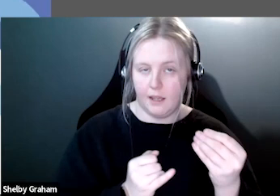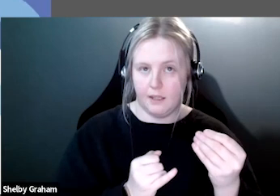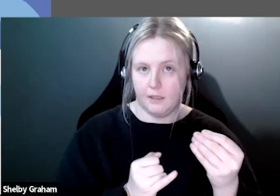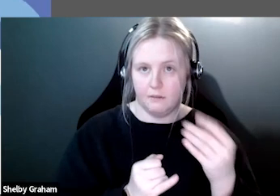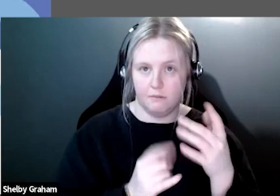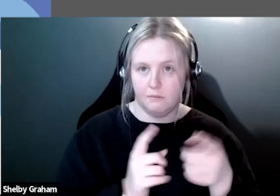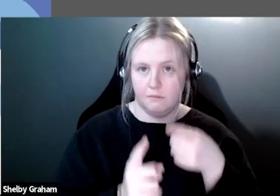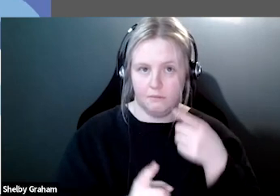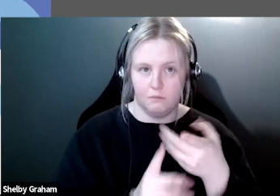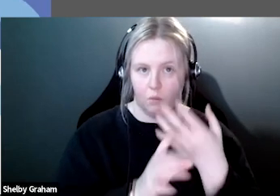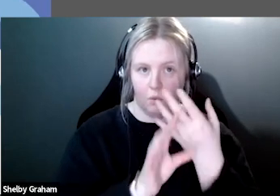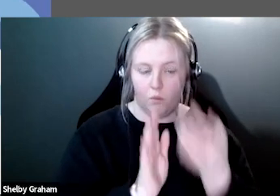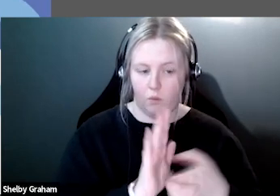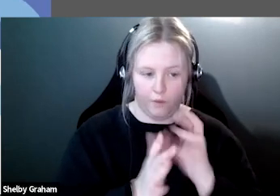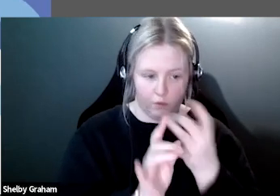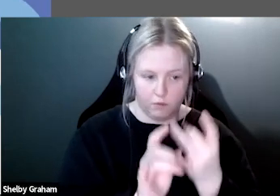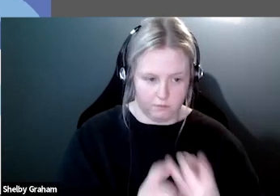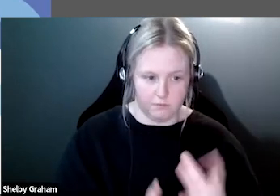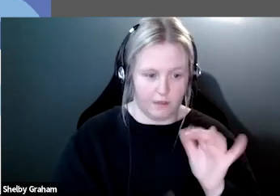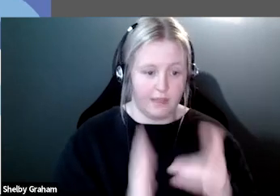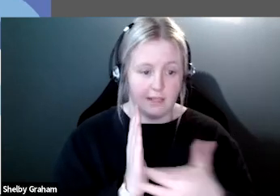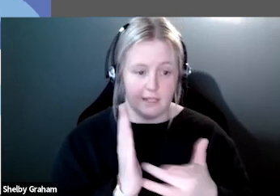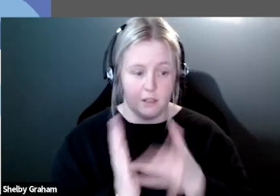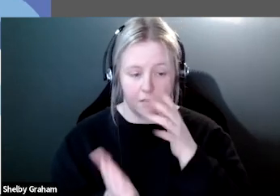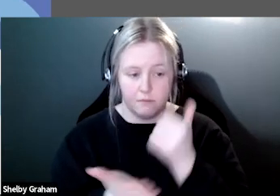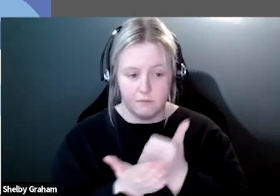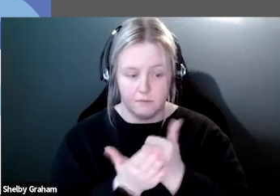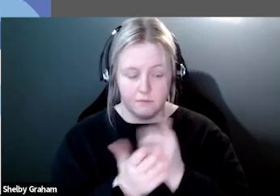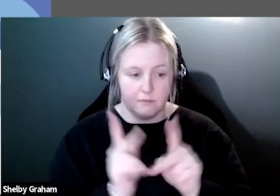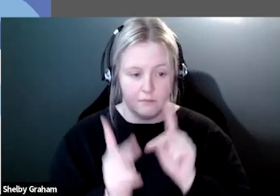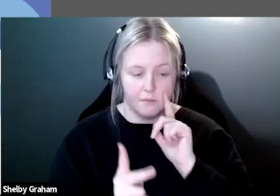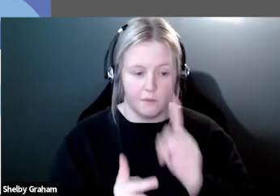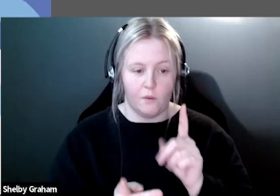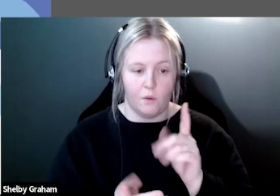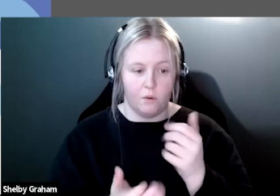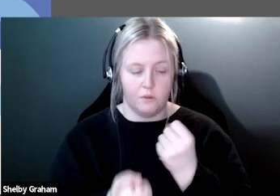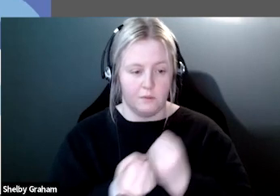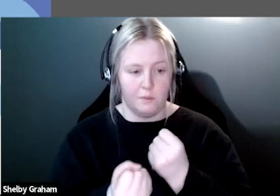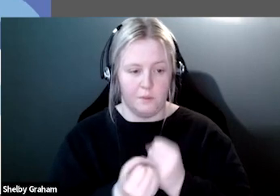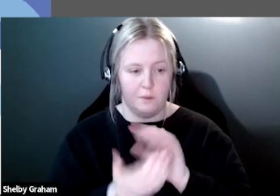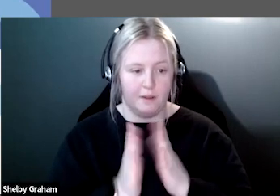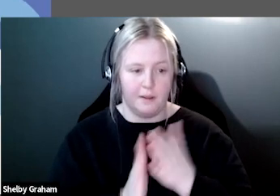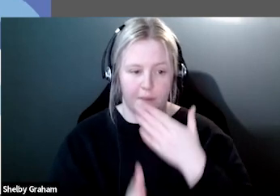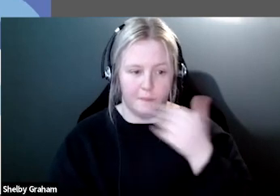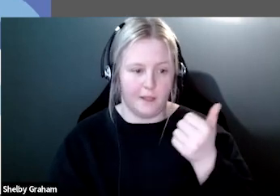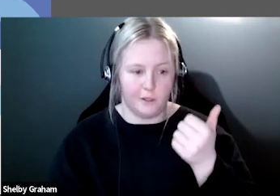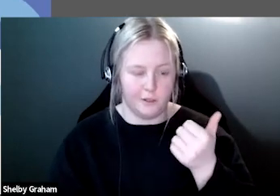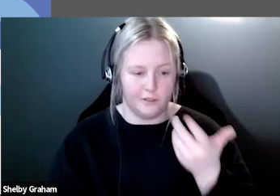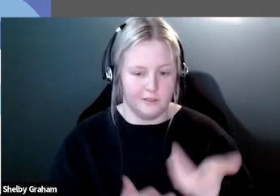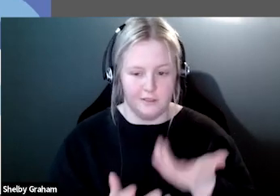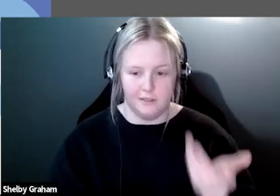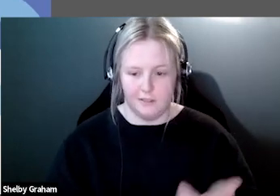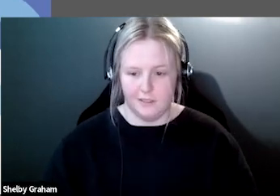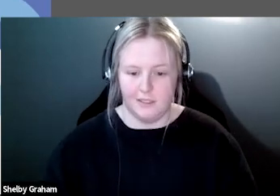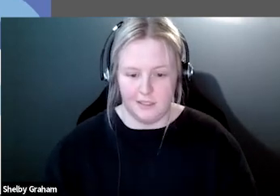The use of technology has allowed career coaches to better aid participants in having a successful work experience. For example, the employability skills